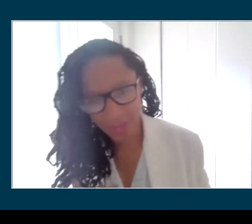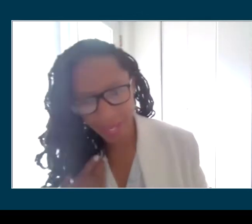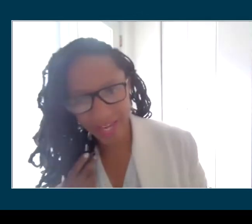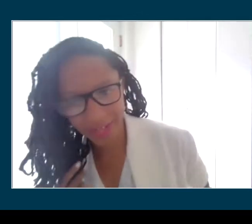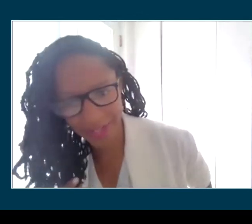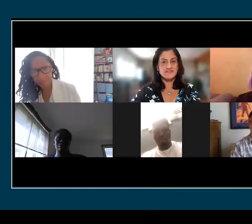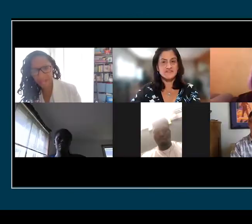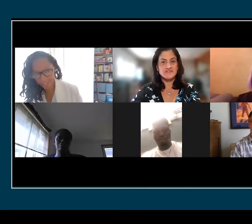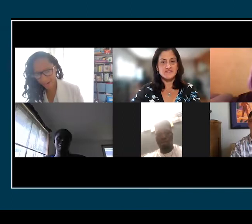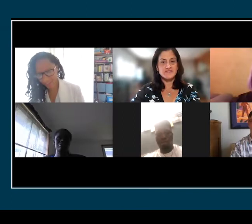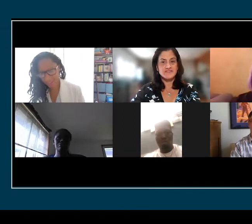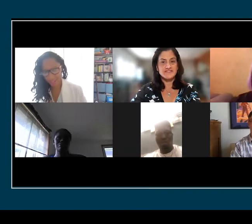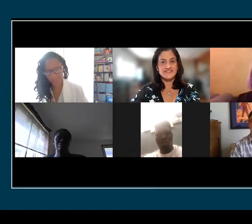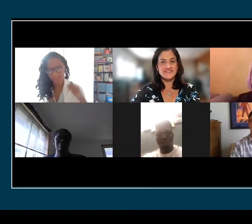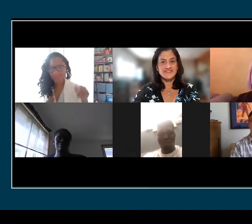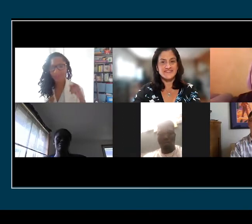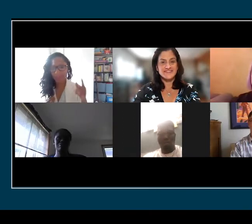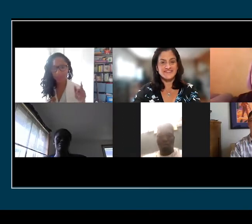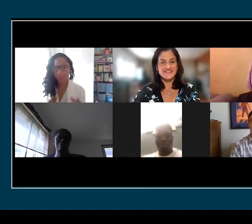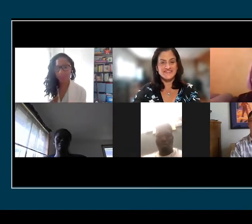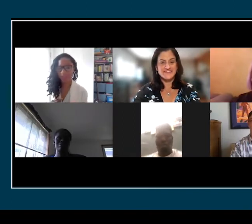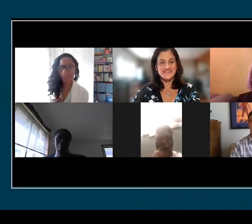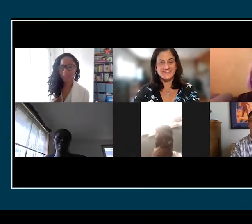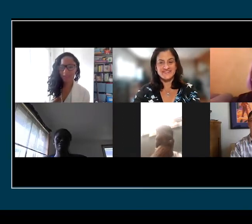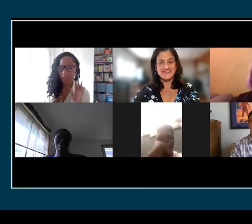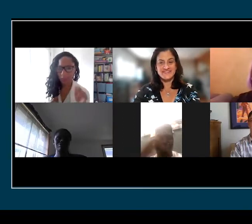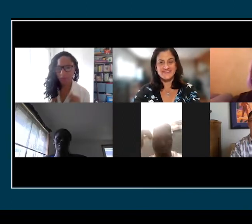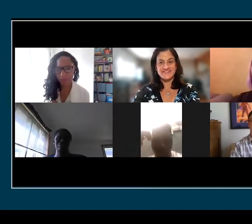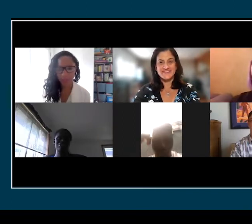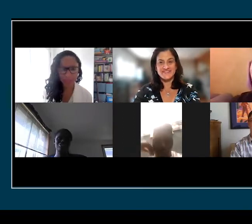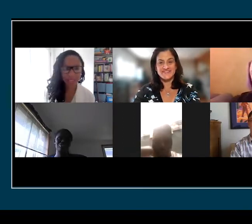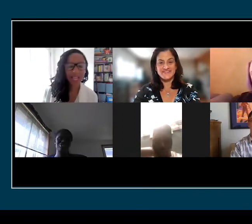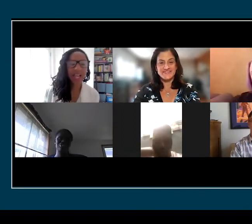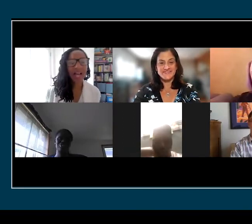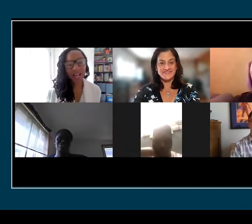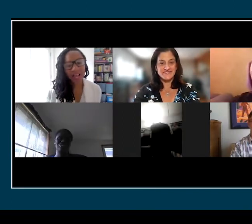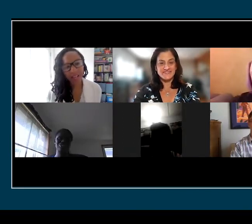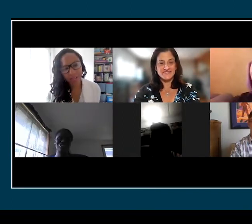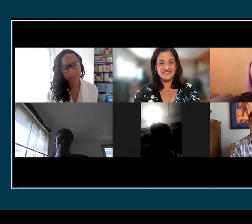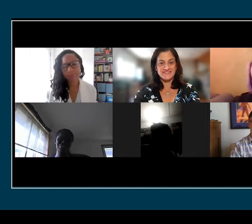Laura, there's no candle under my chair, just for future episodes.